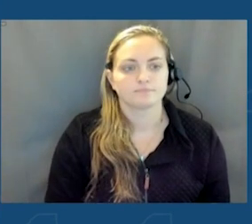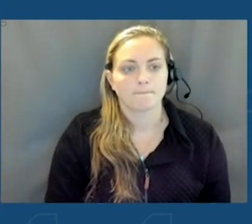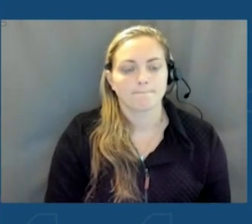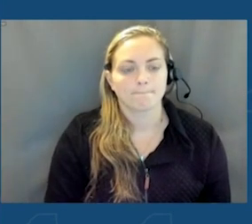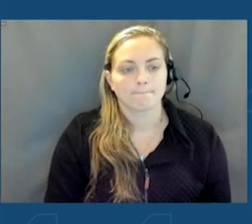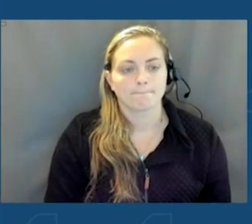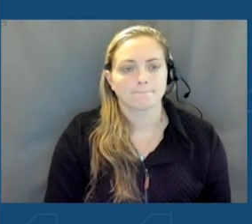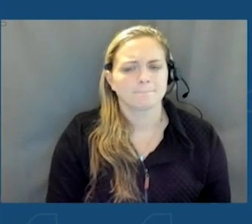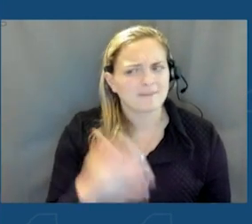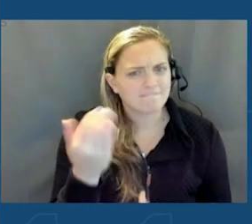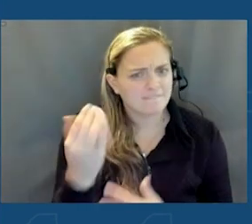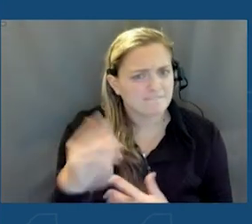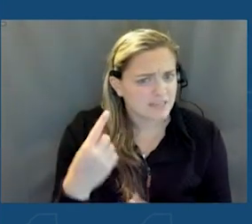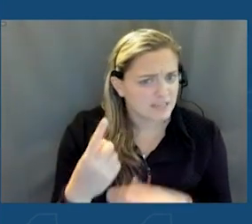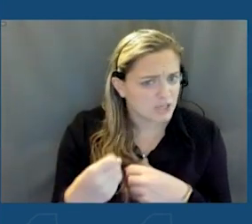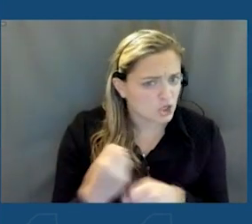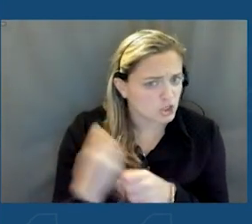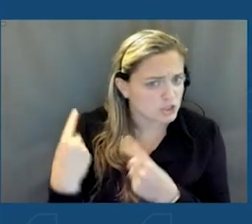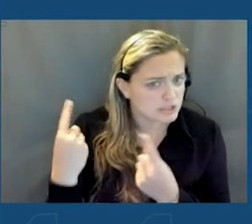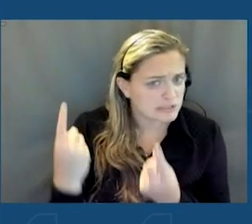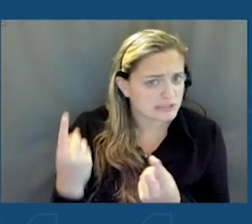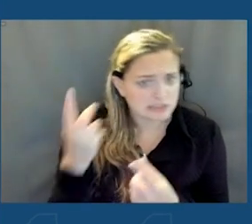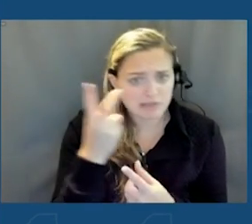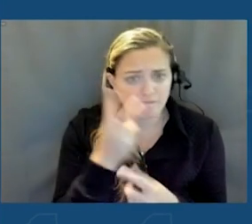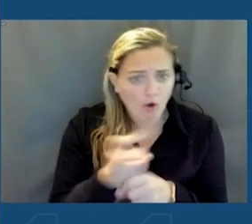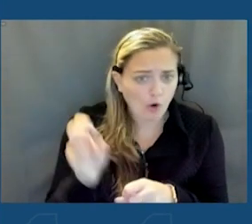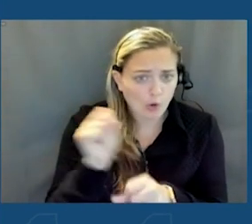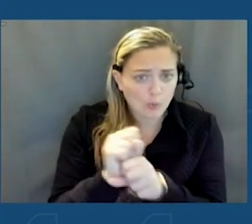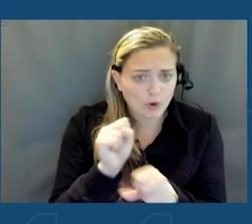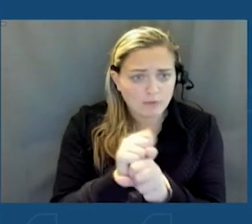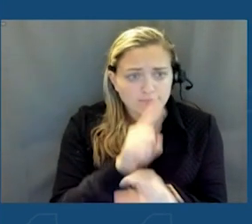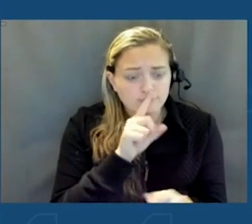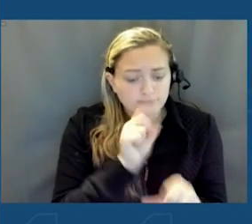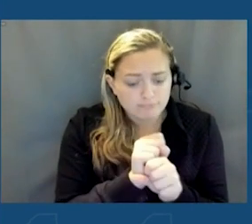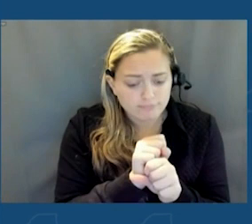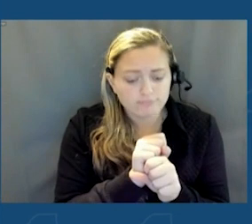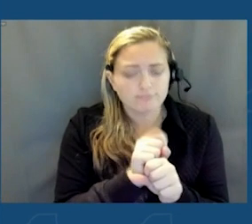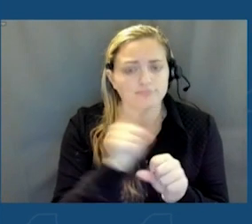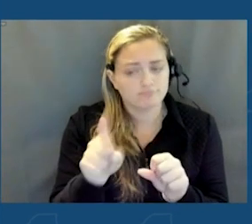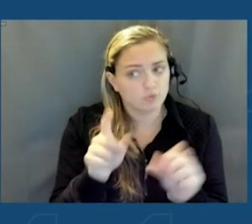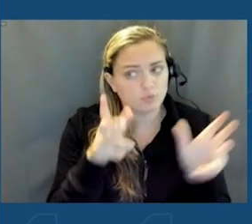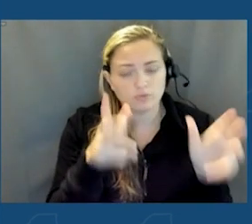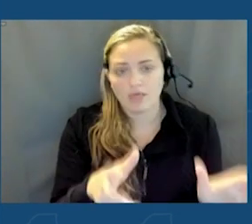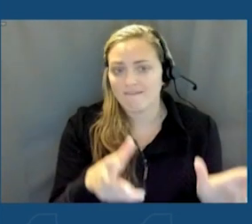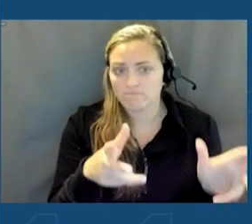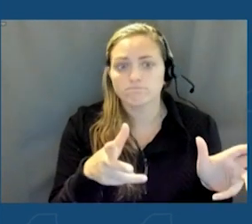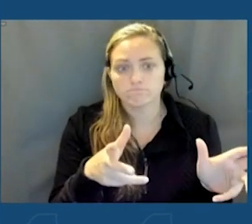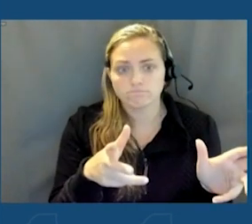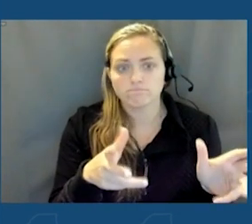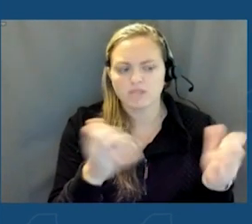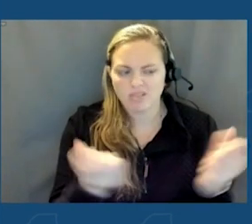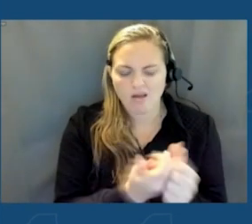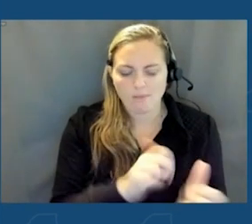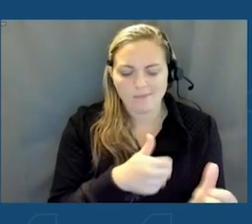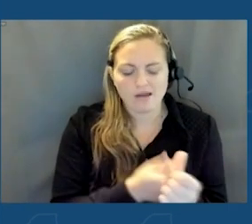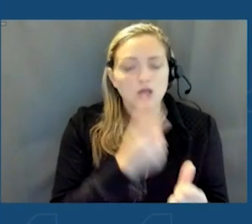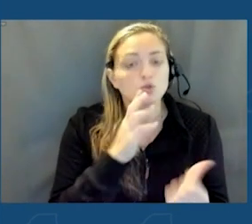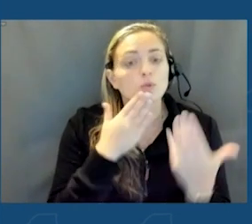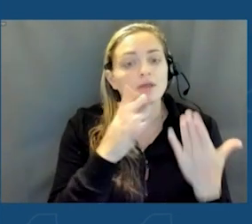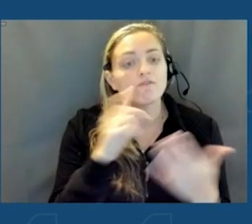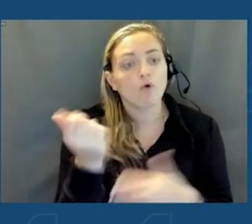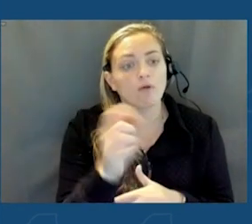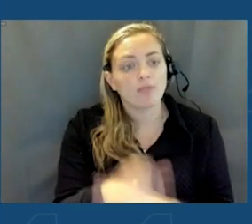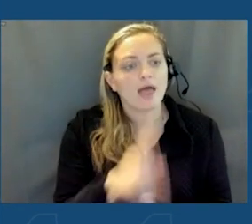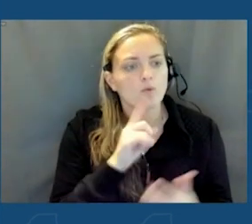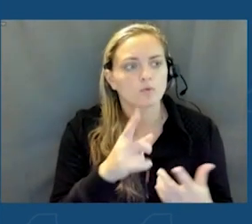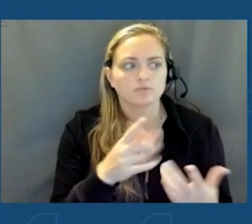15 years, hard work, dedicated. You've left a legacy, and I want to thank you for all that. So on behalf of all families, we